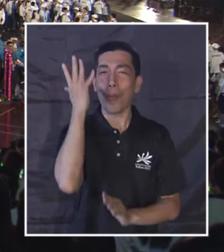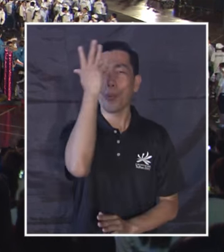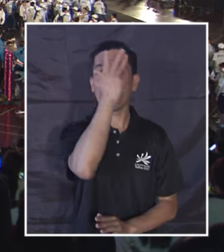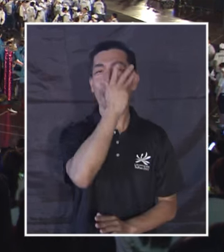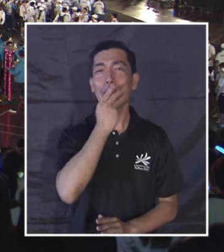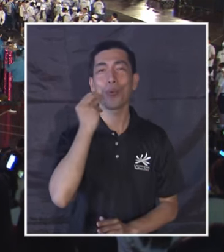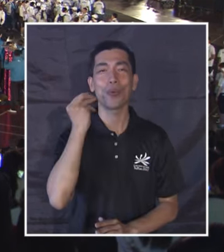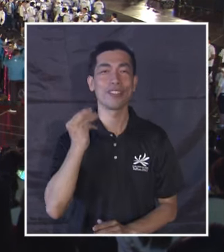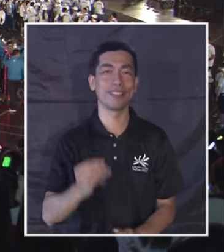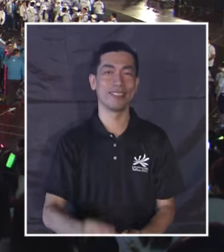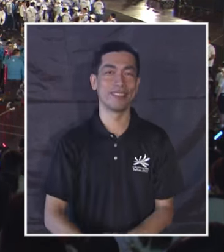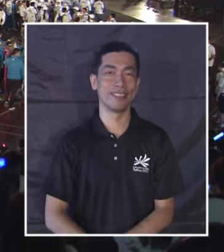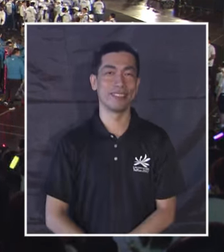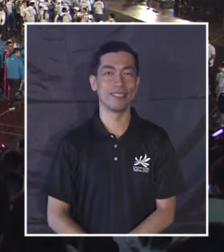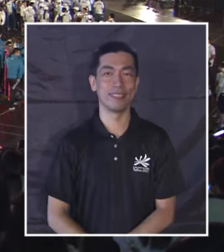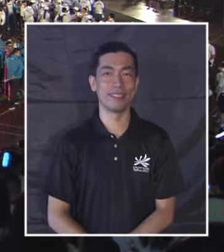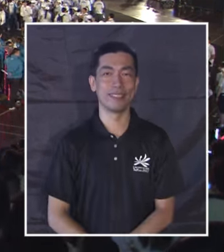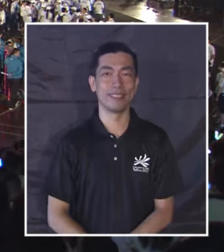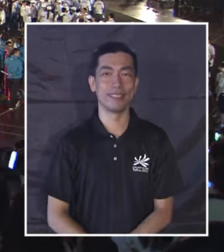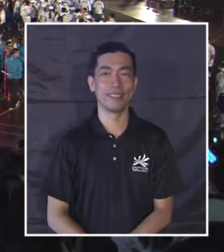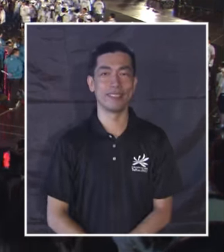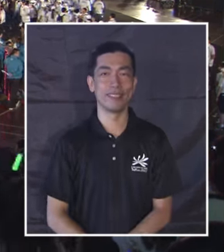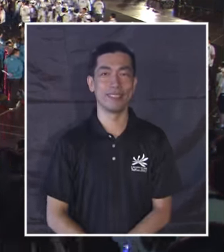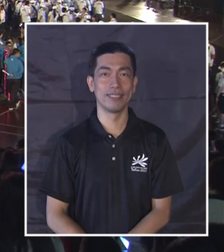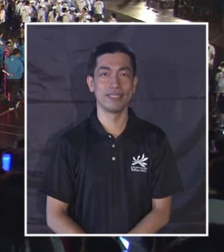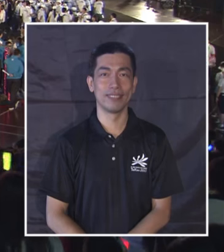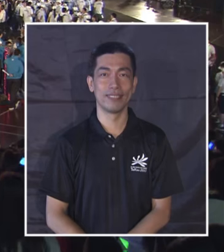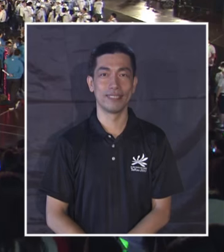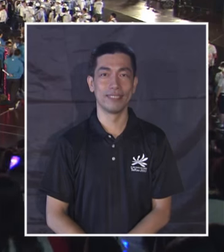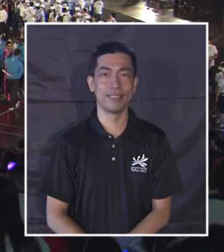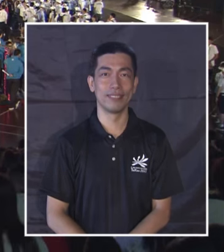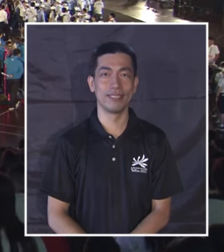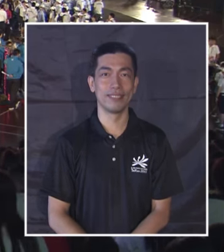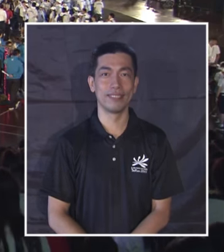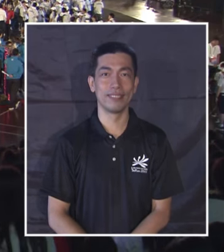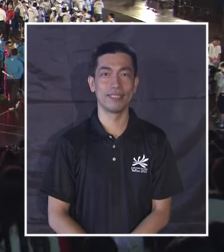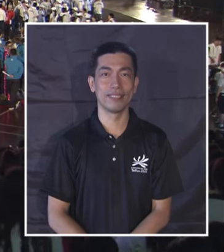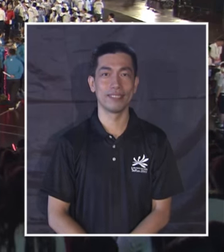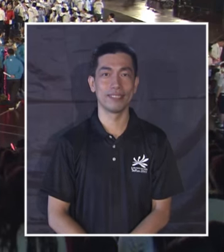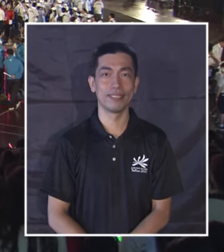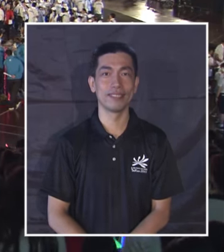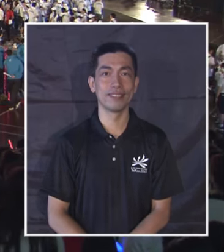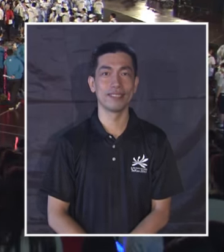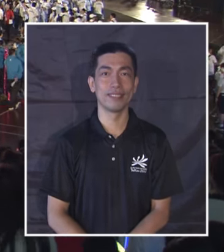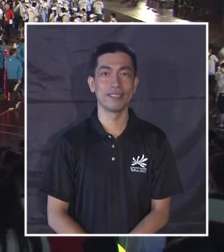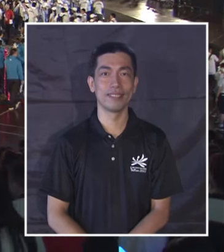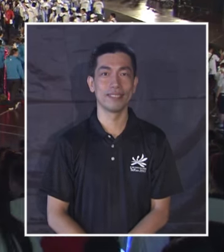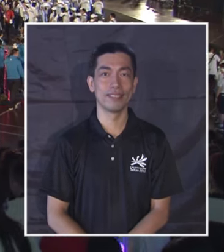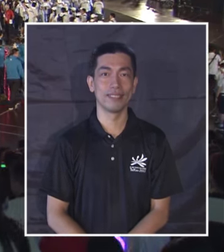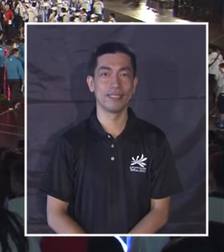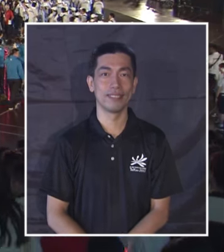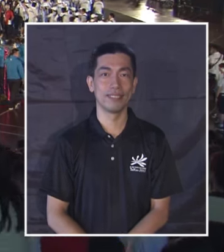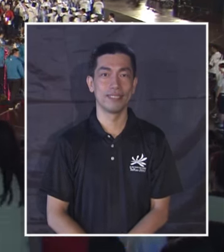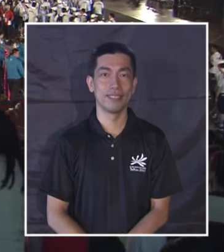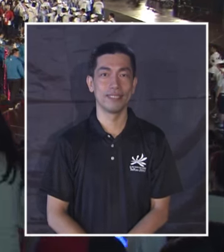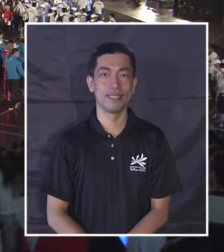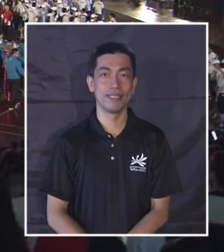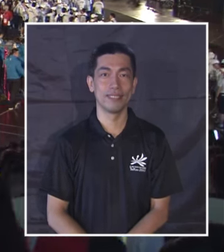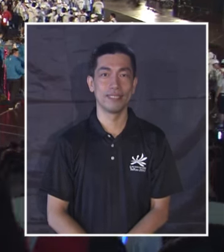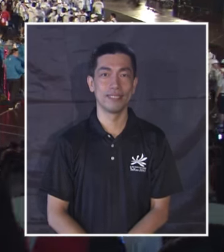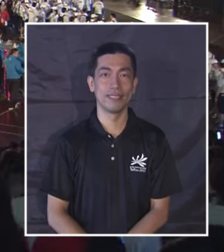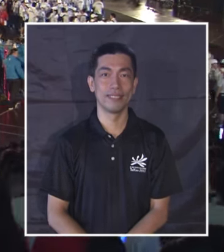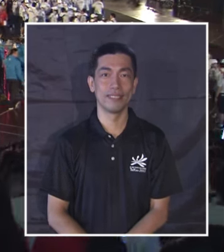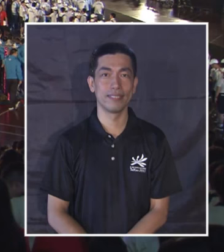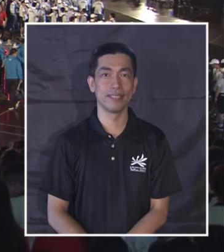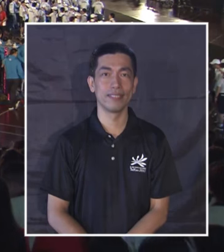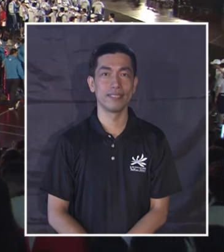Taoyuan is a city of sports. We love sports very much. We just finished hosting the